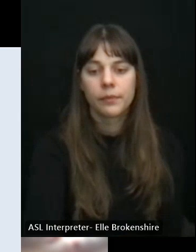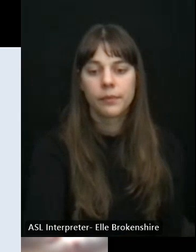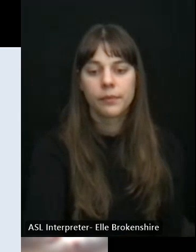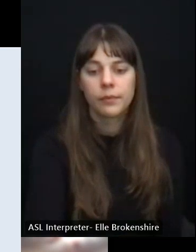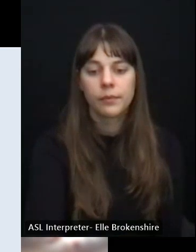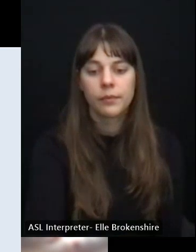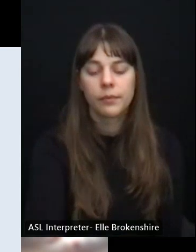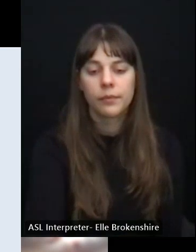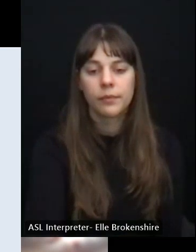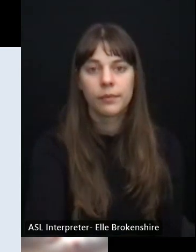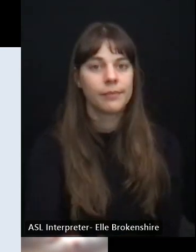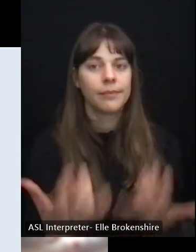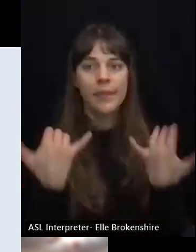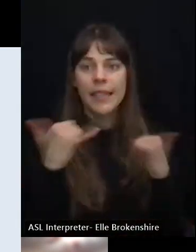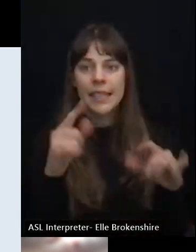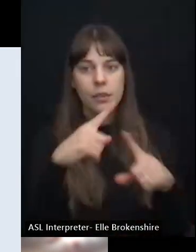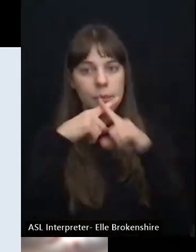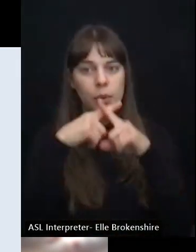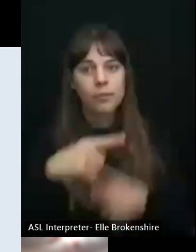Andrew, you're still muted.